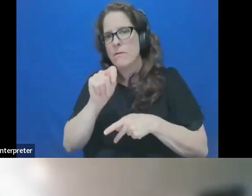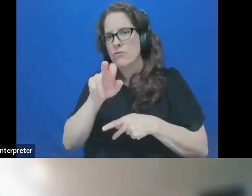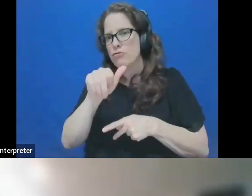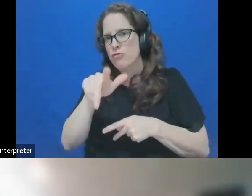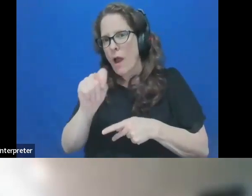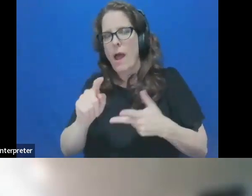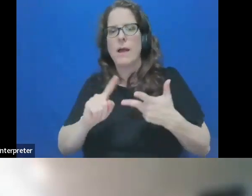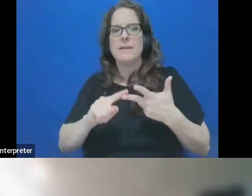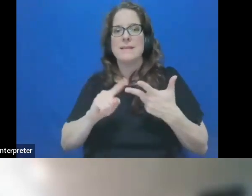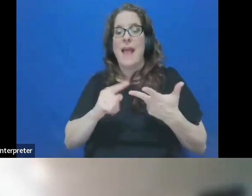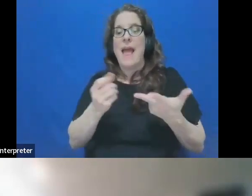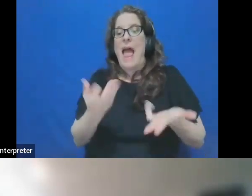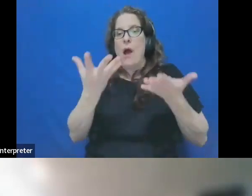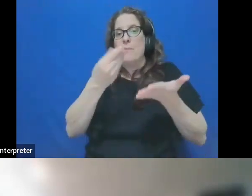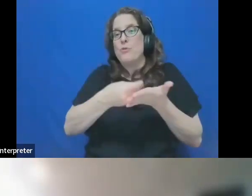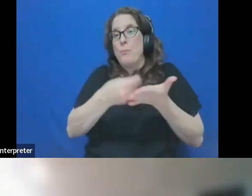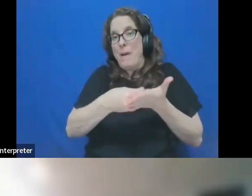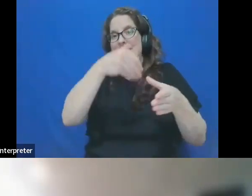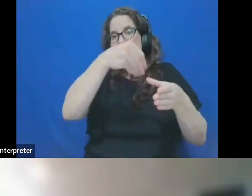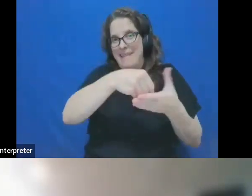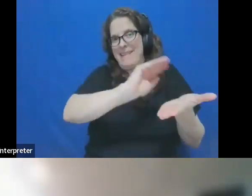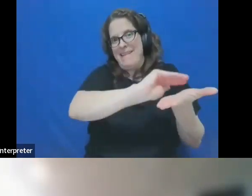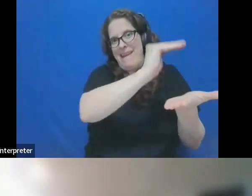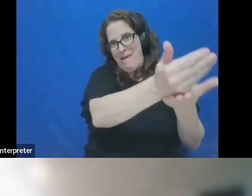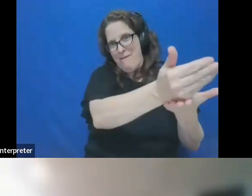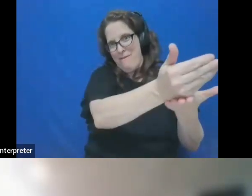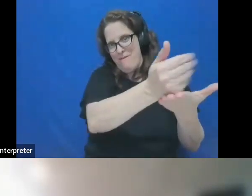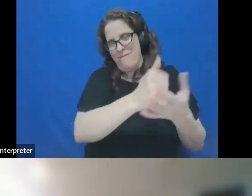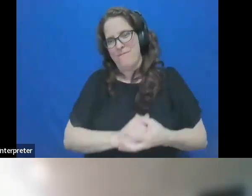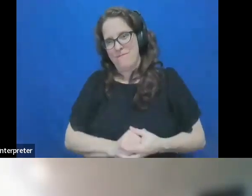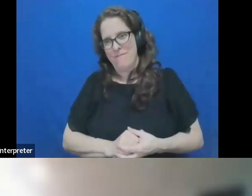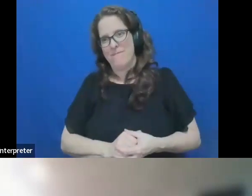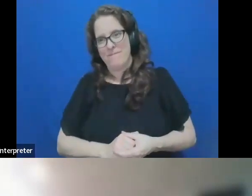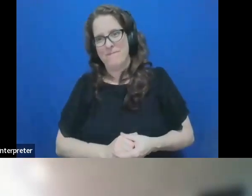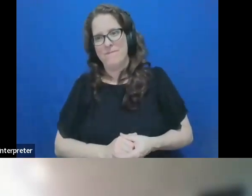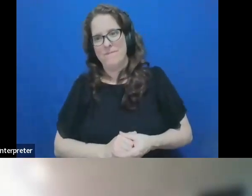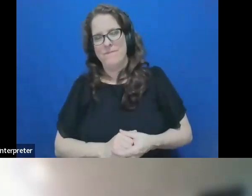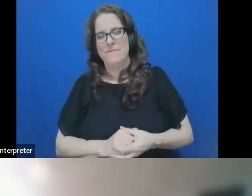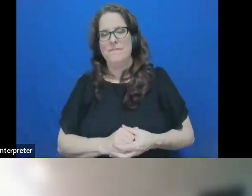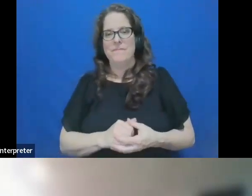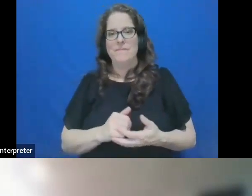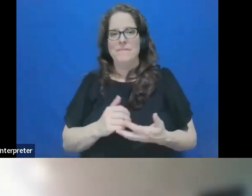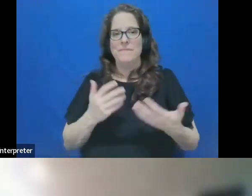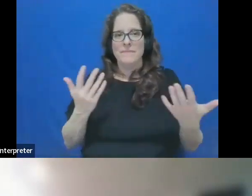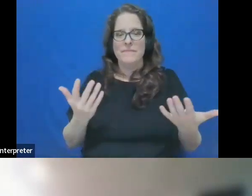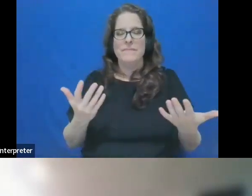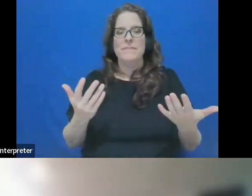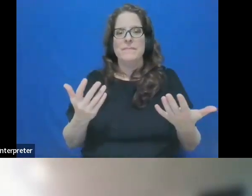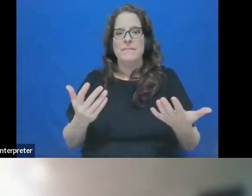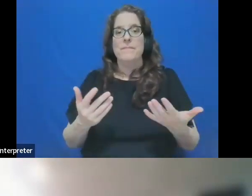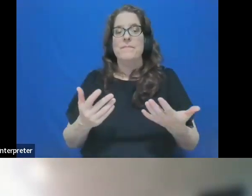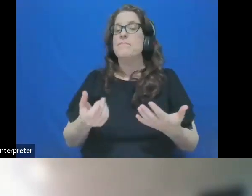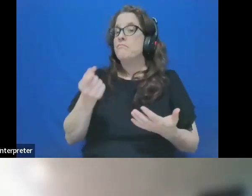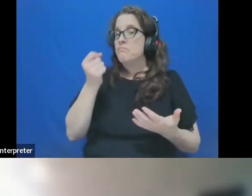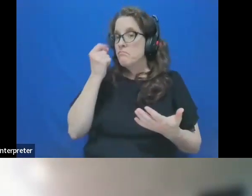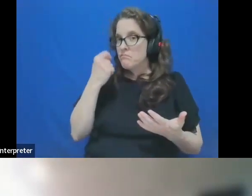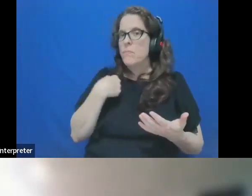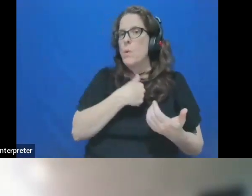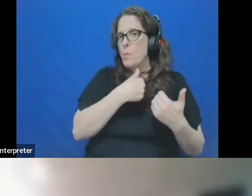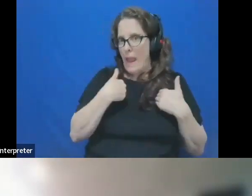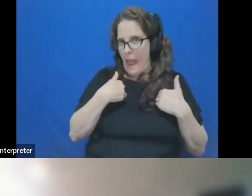size of the account that we are managing, that we are trustee for. But it's an annual fee that